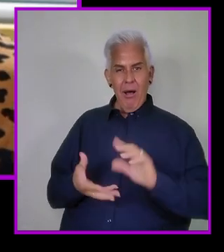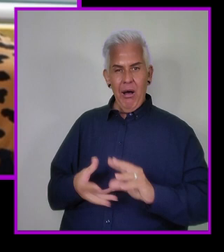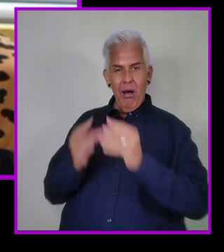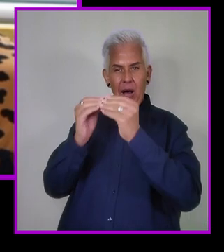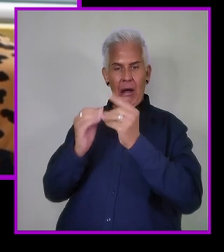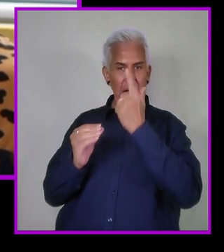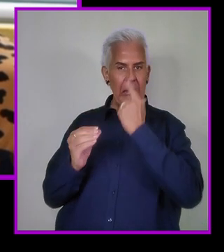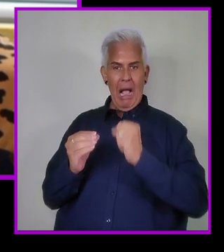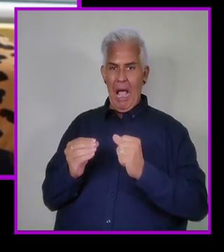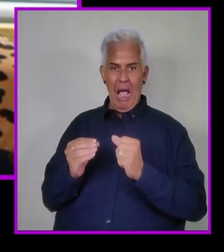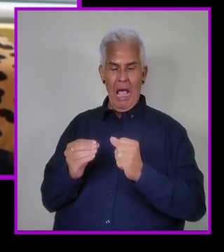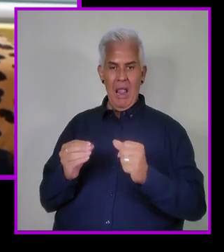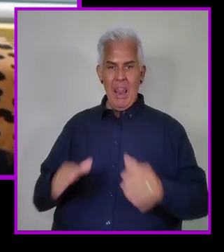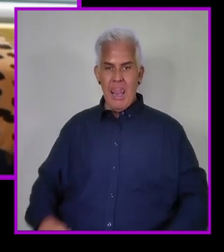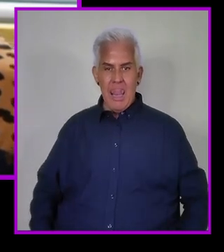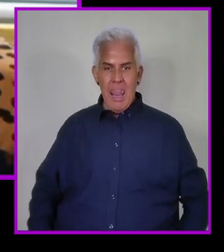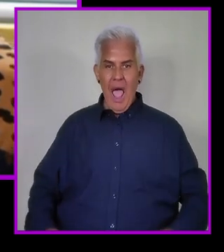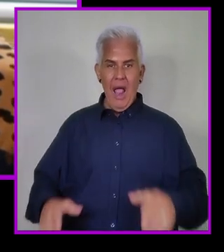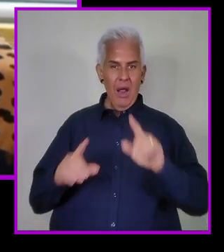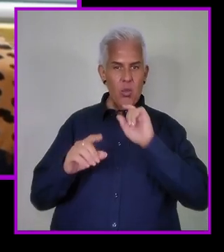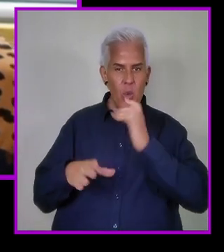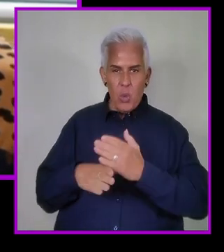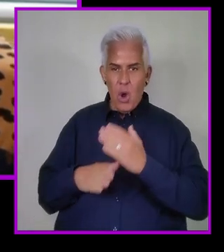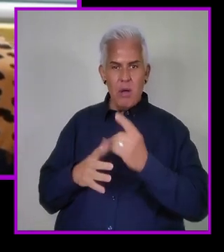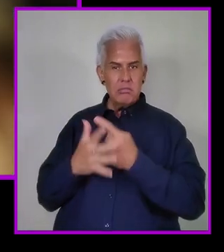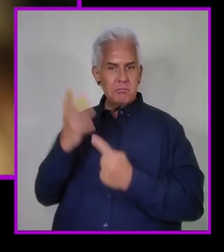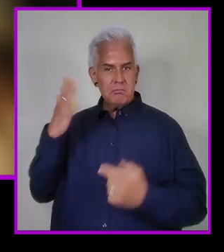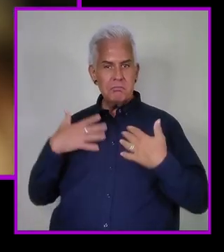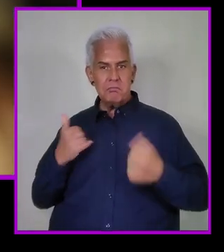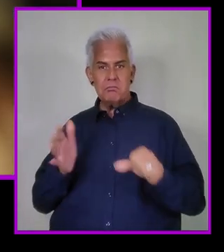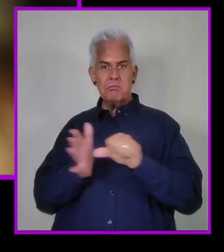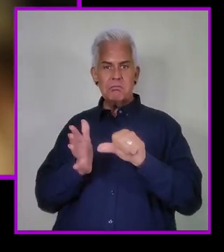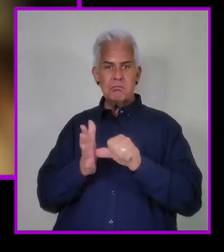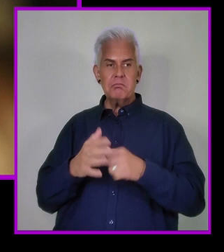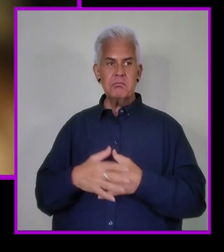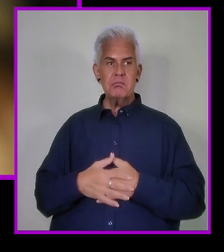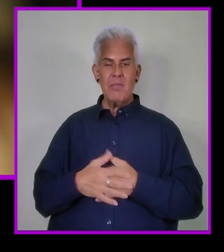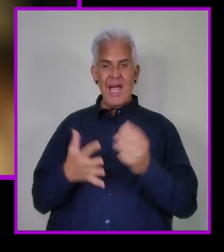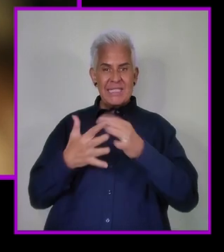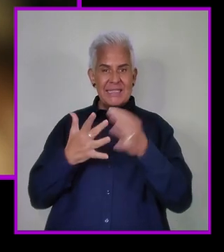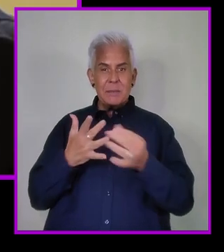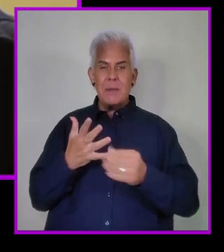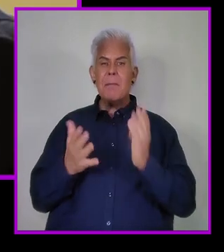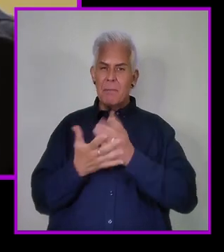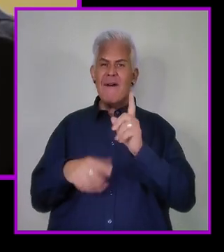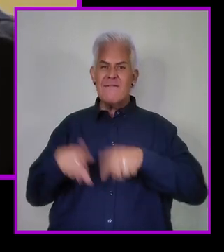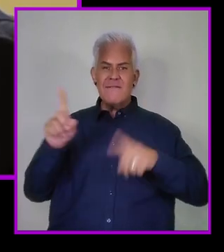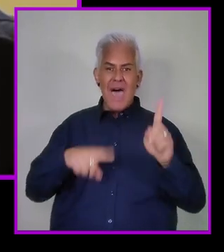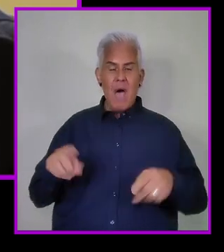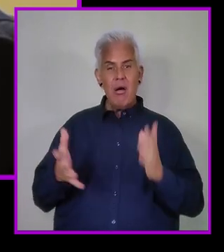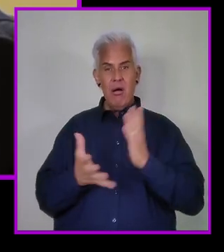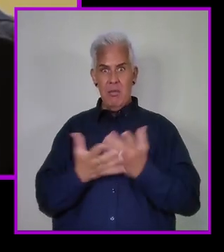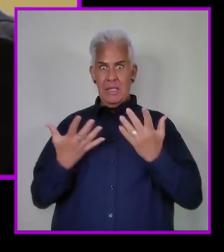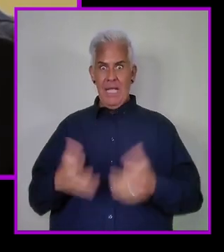It can cause lower leg paralysis and other health issues. The symptoms, they vary, and it's